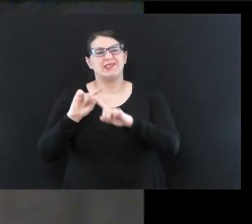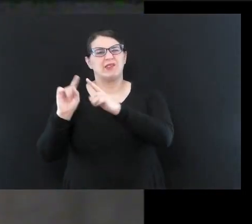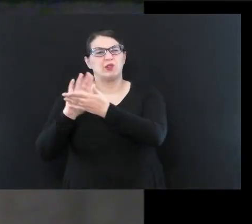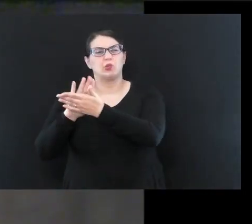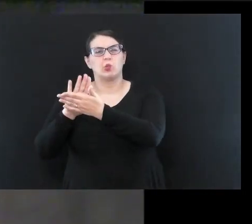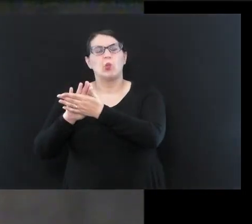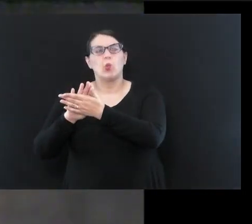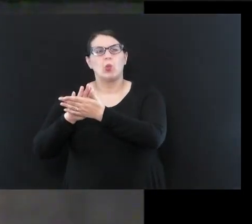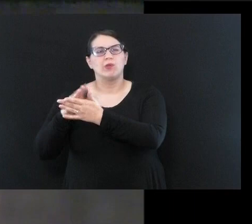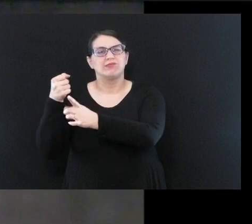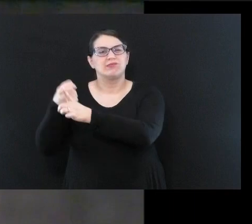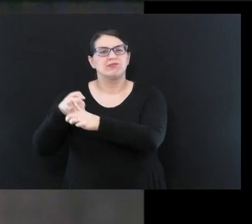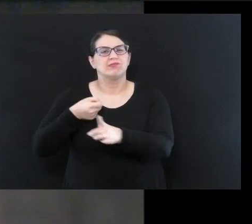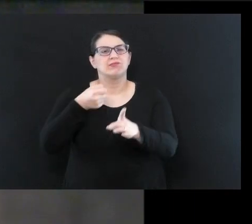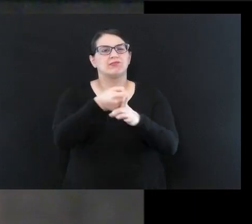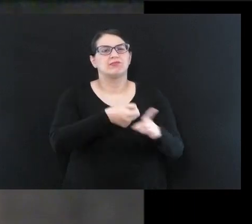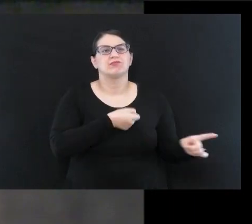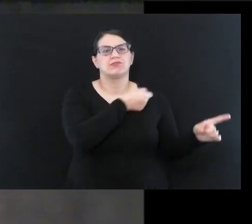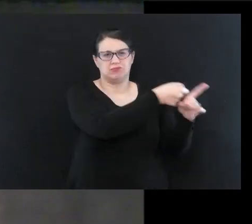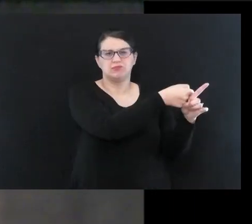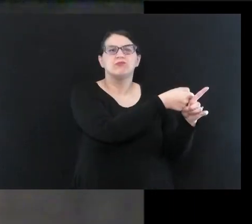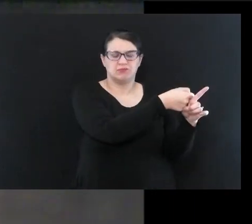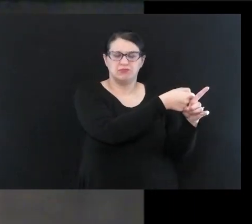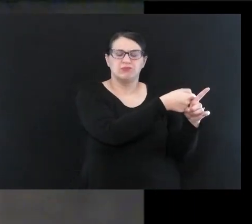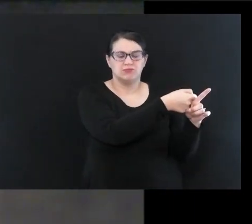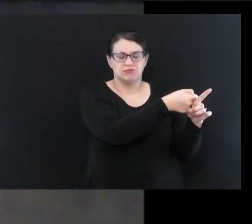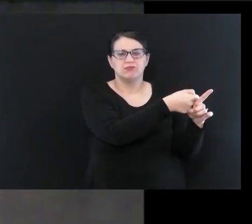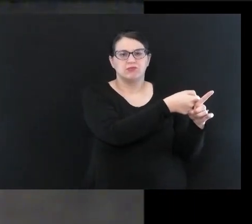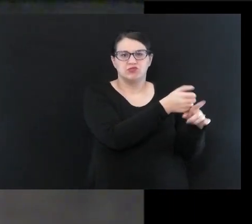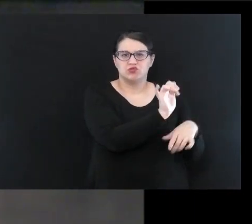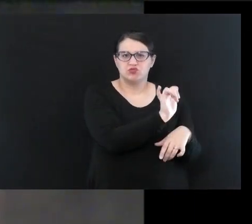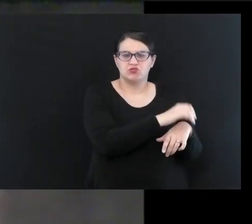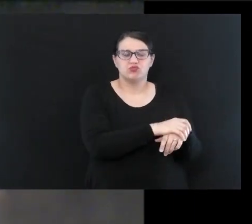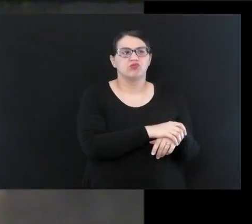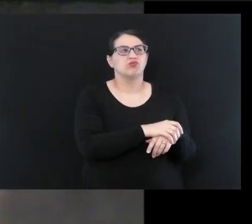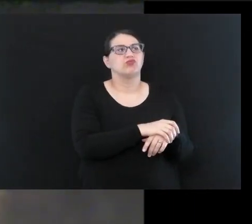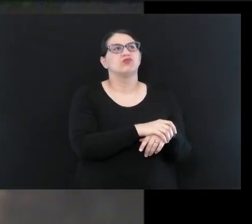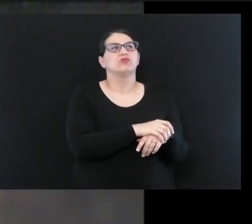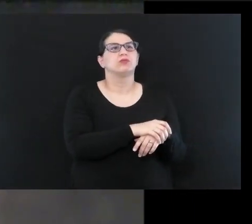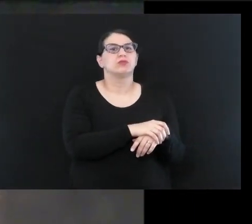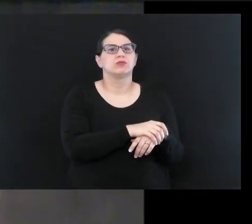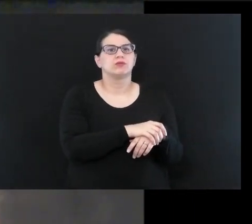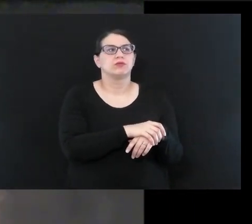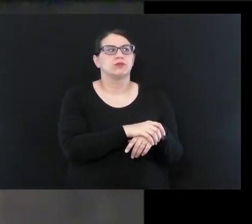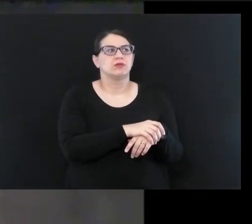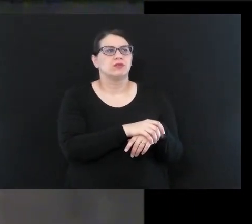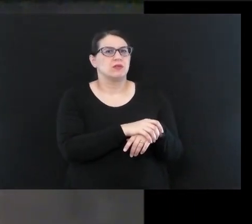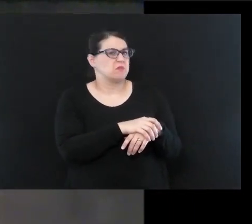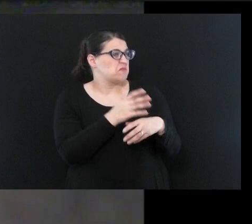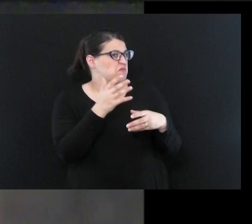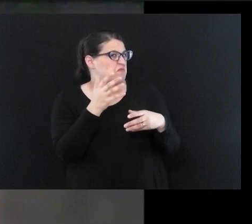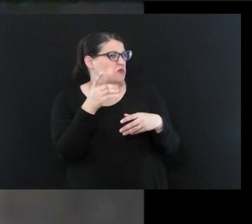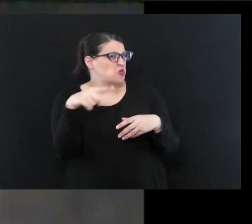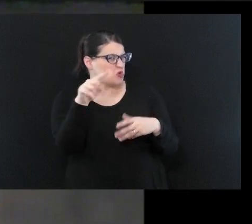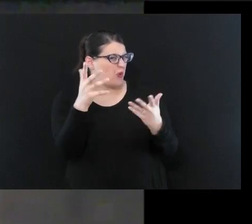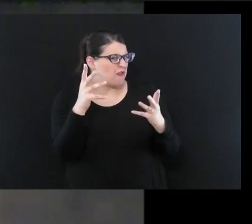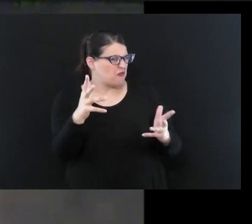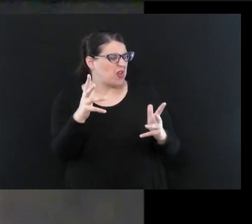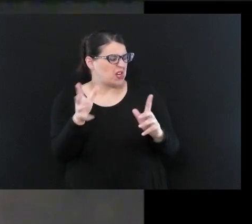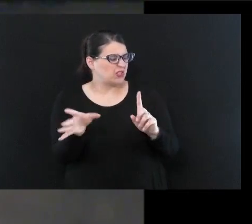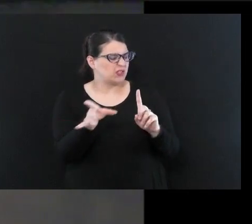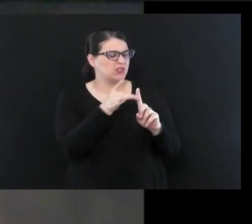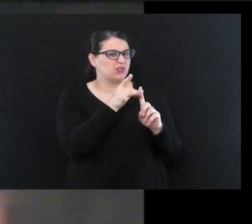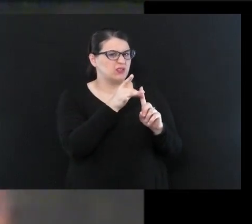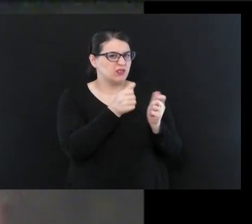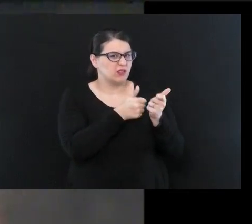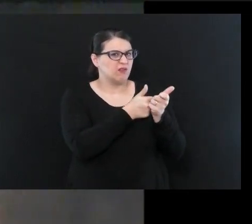schools. That handful of cases, there would probably be contact tracing to where nearby kids would have to